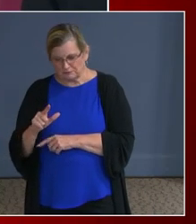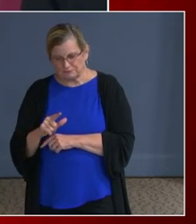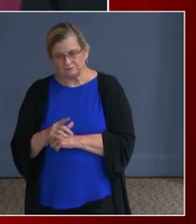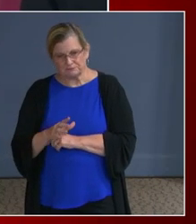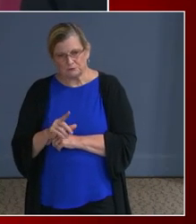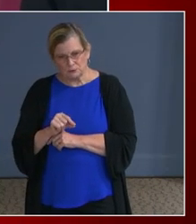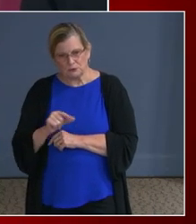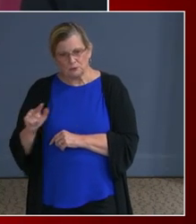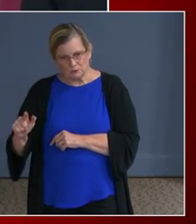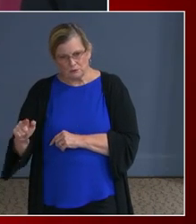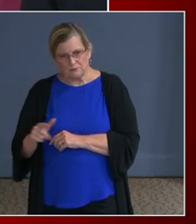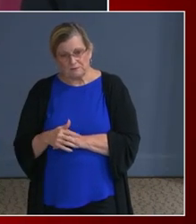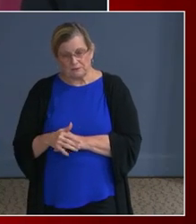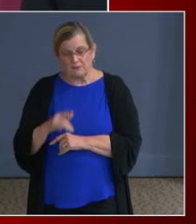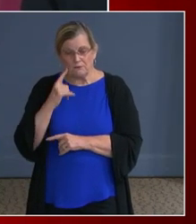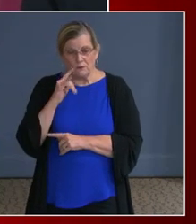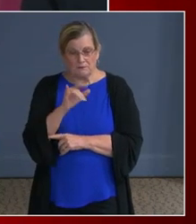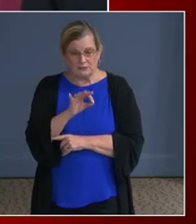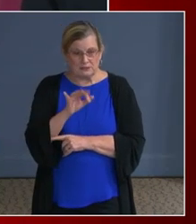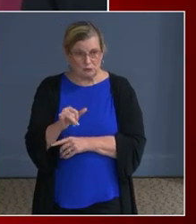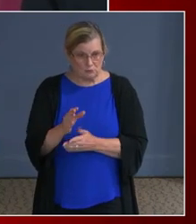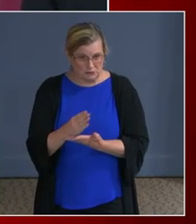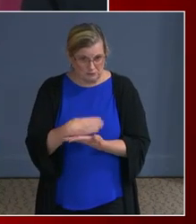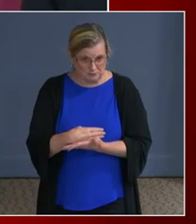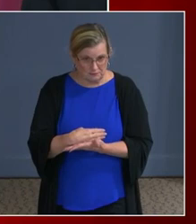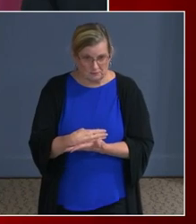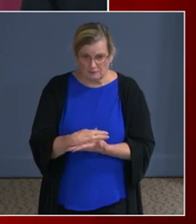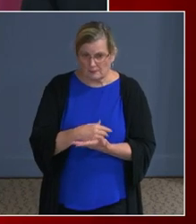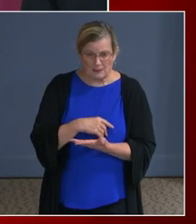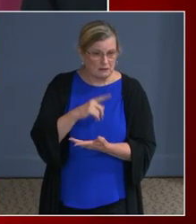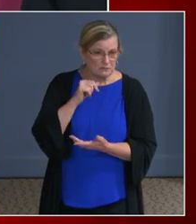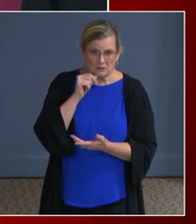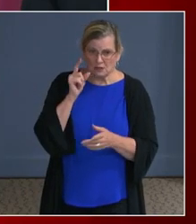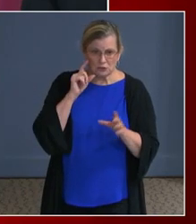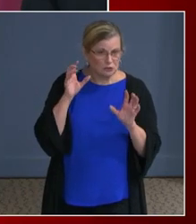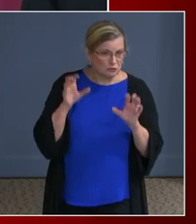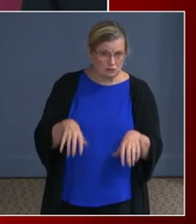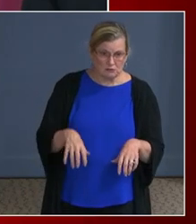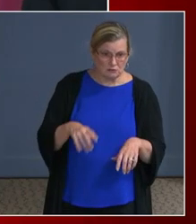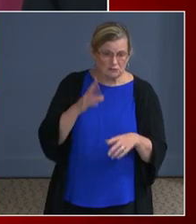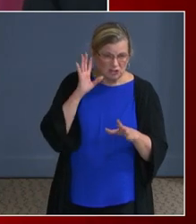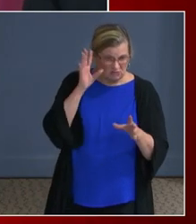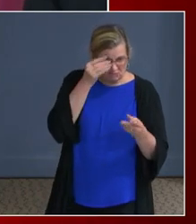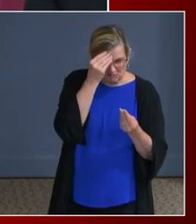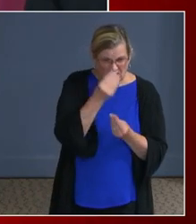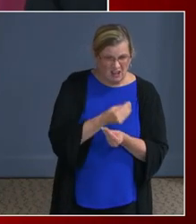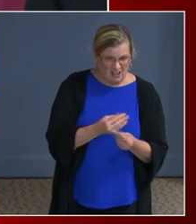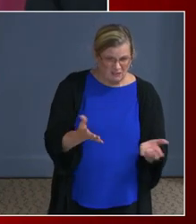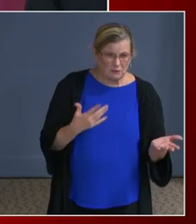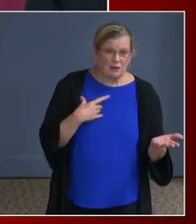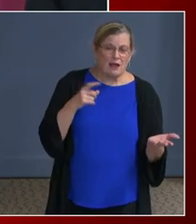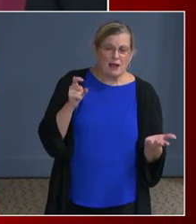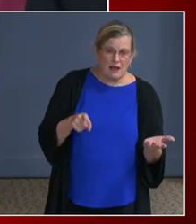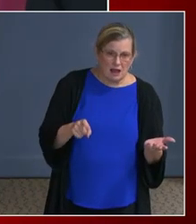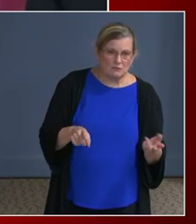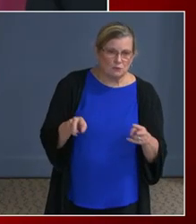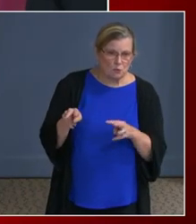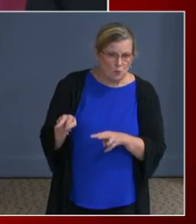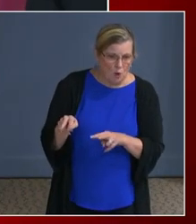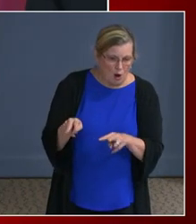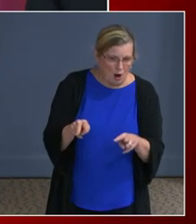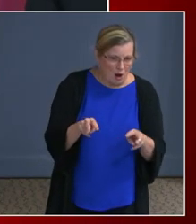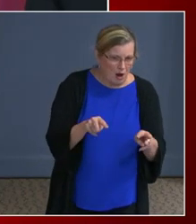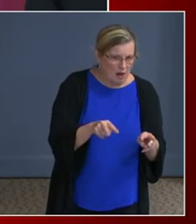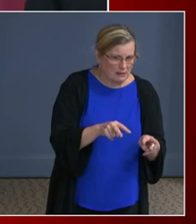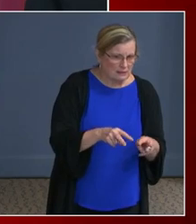that I'm entirely shocked by the news that we have to watch every bucket of taxes